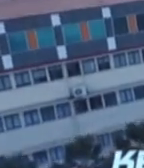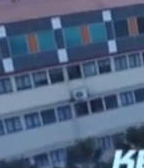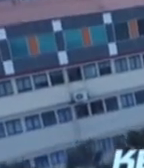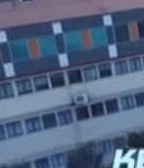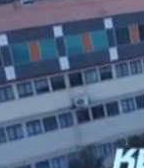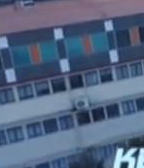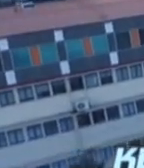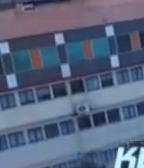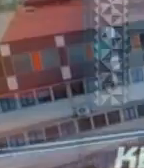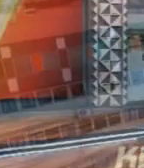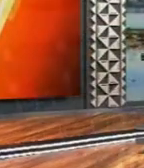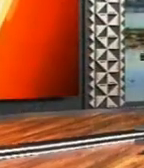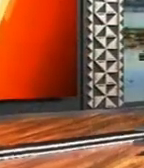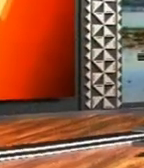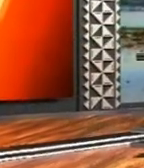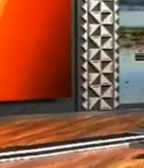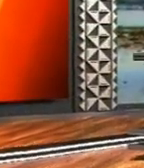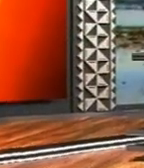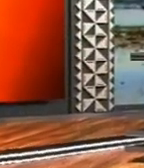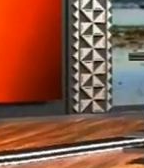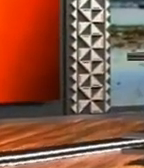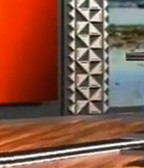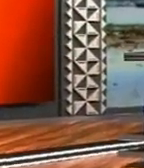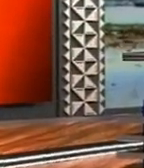Suva, Edwin Nana.